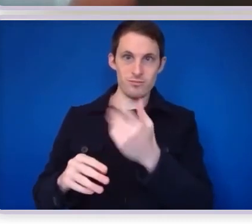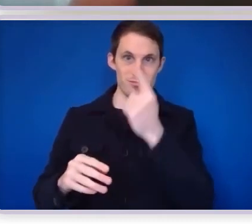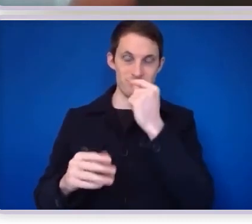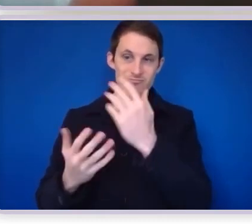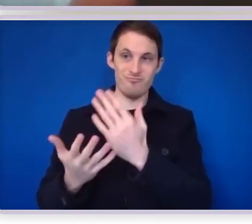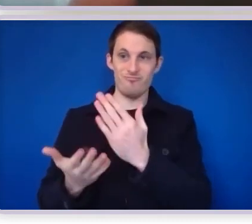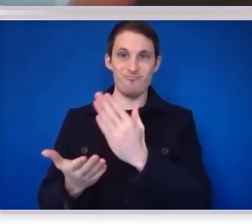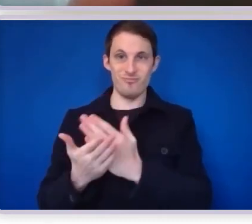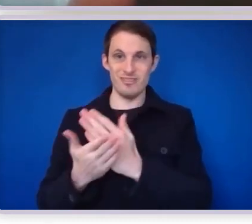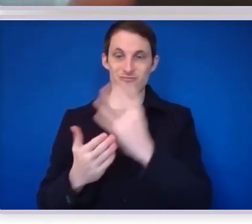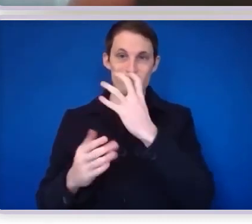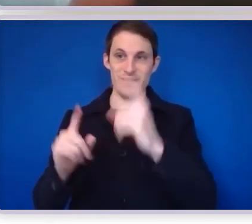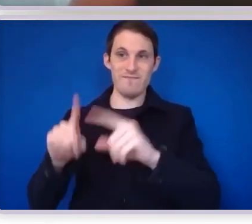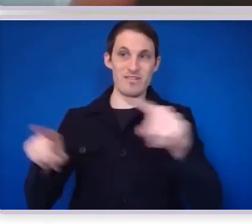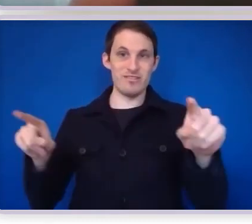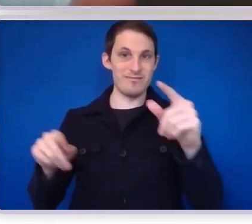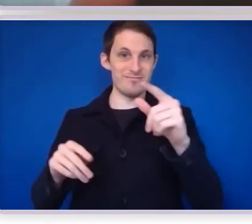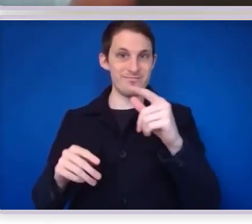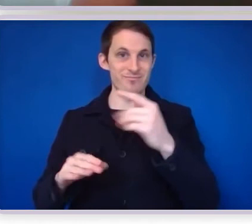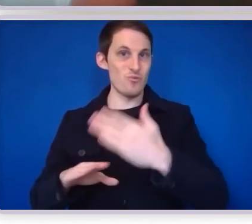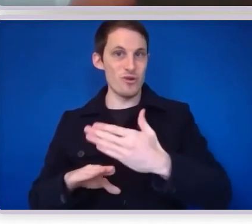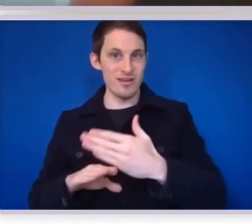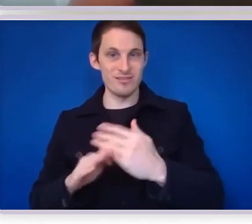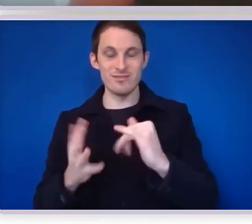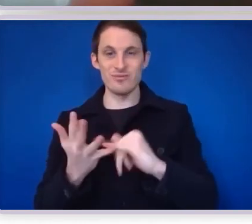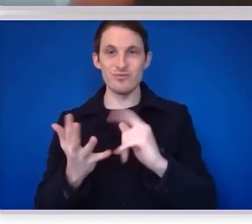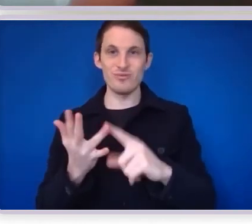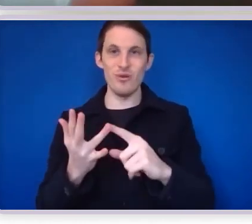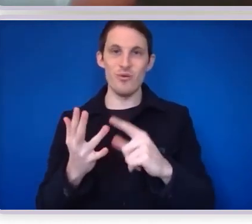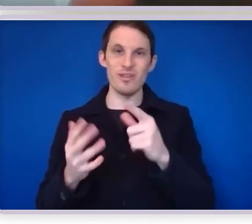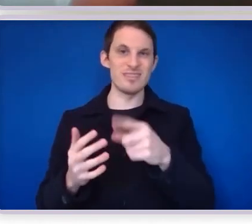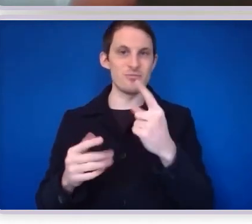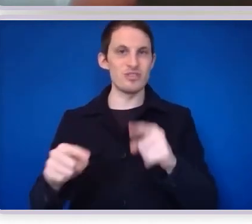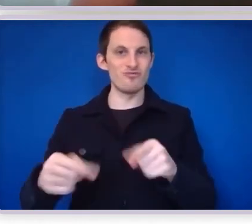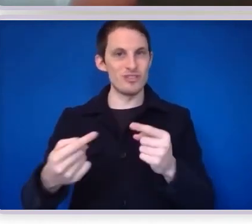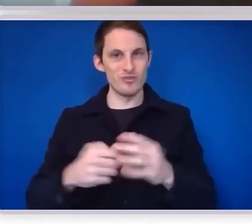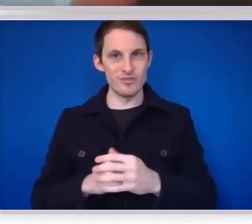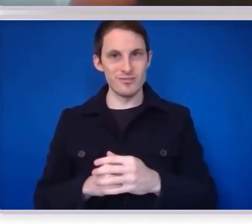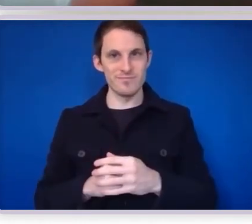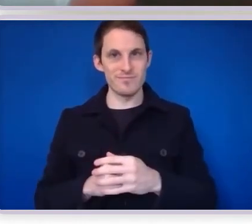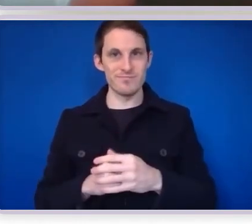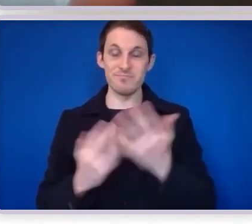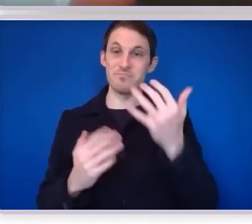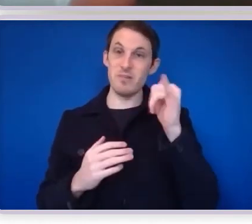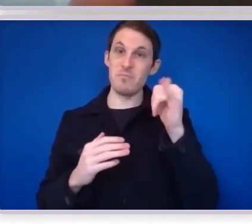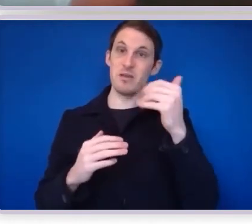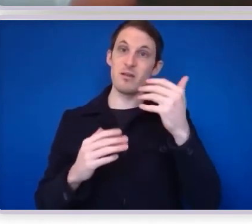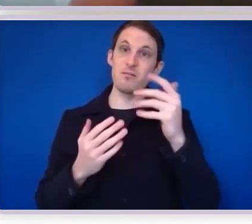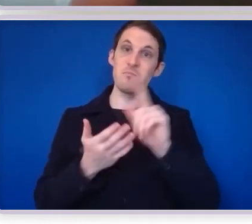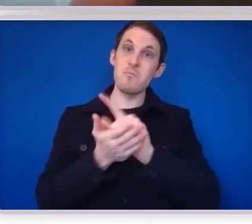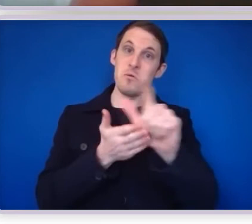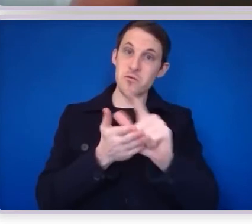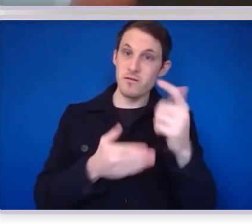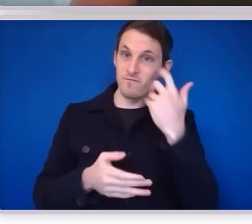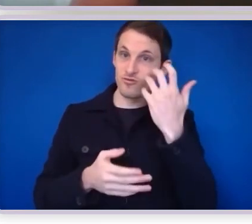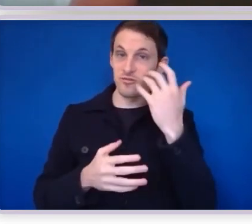incredibly varied coverage. So that's been a challenge. Maybe in the future, the government might